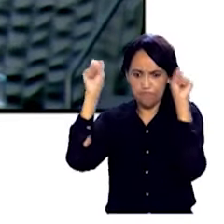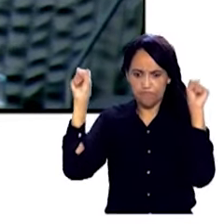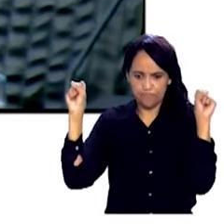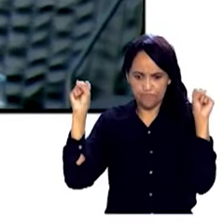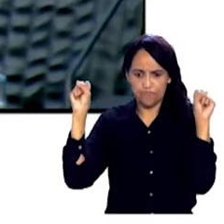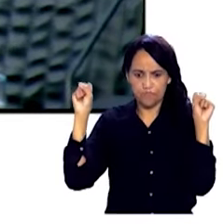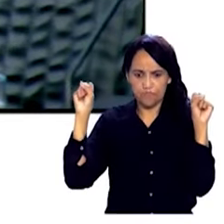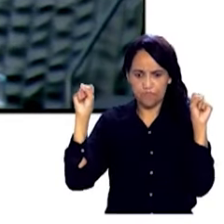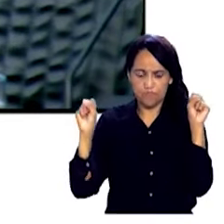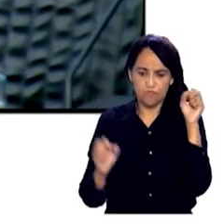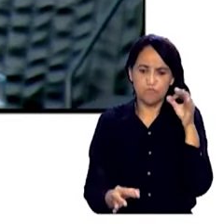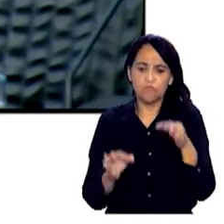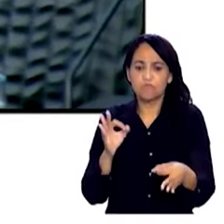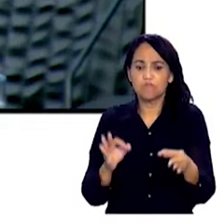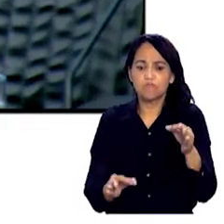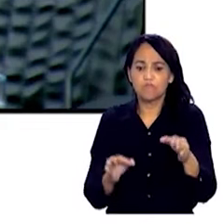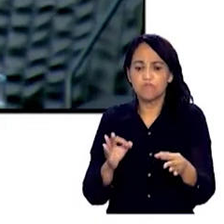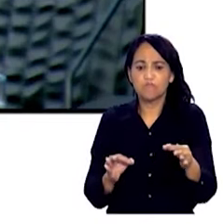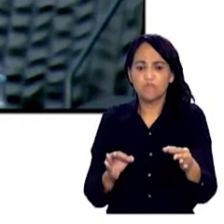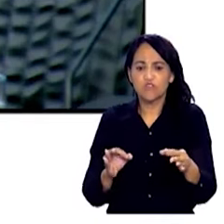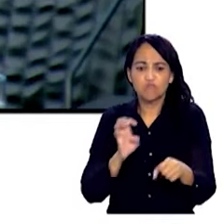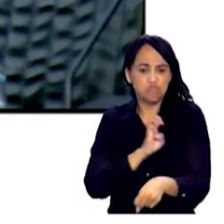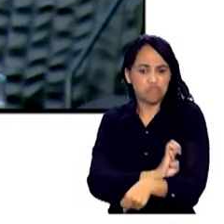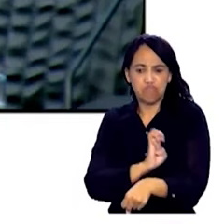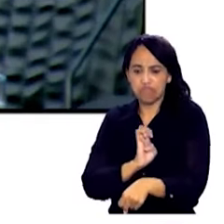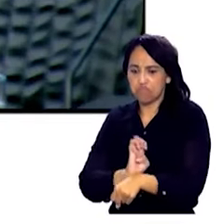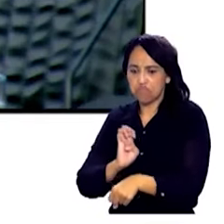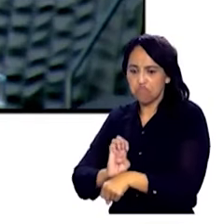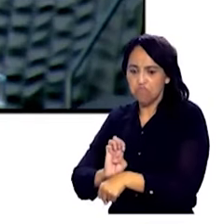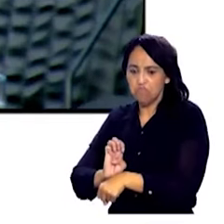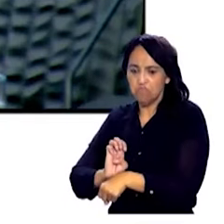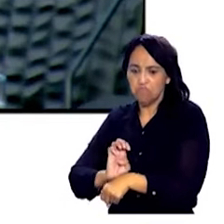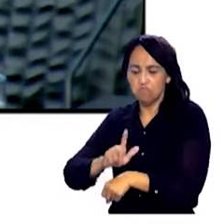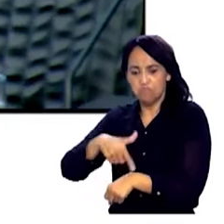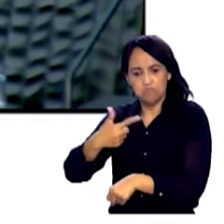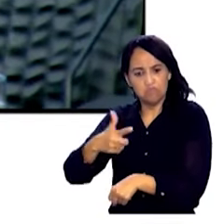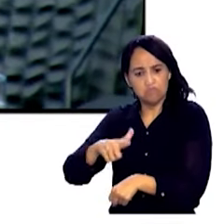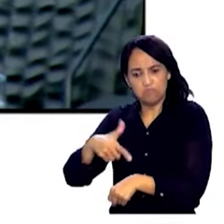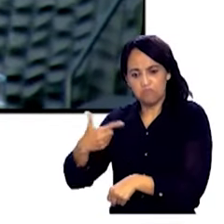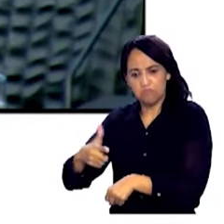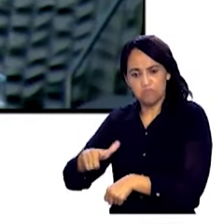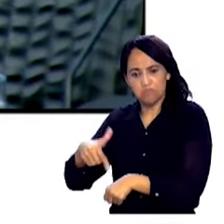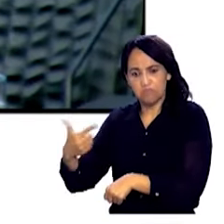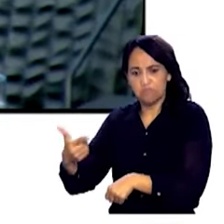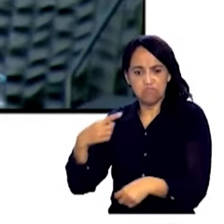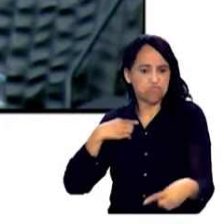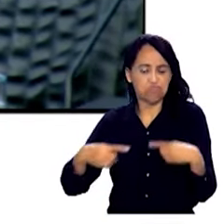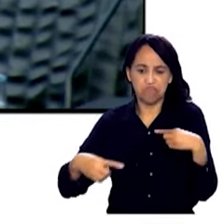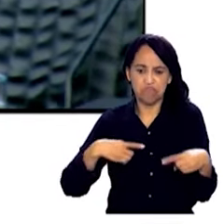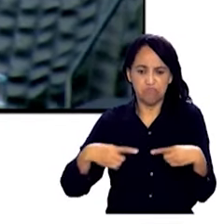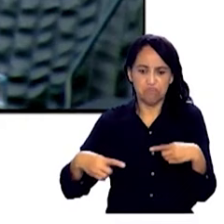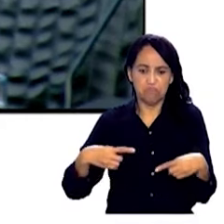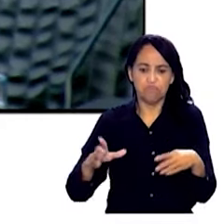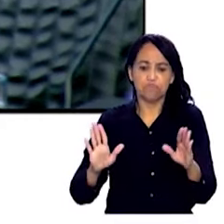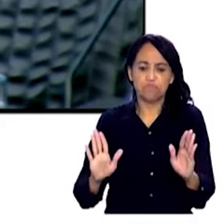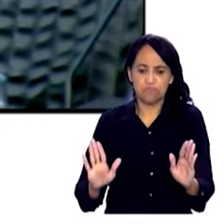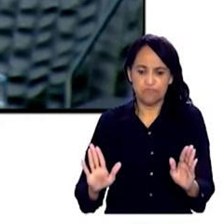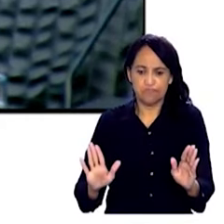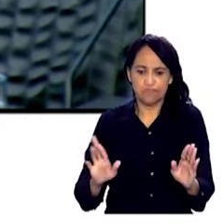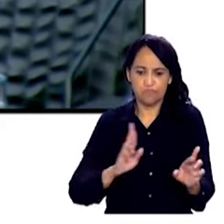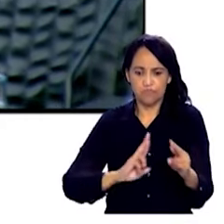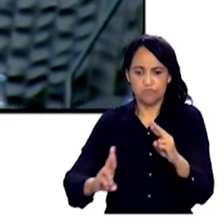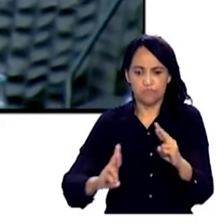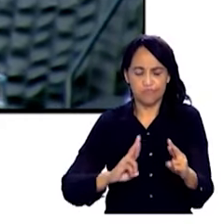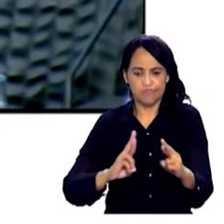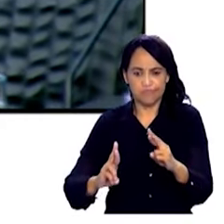cases usually involve interstate disputes over resource rights or state borders the Supreme Court formally acts